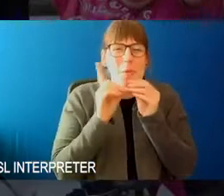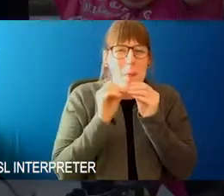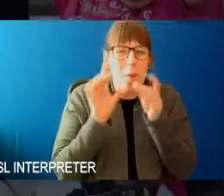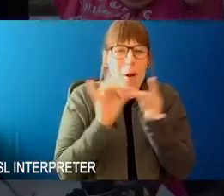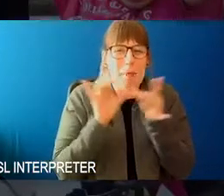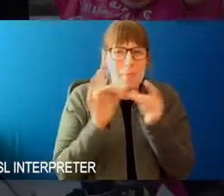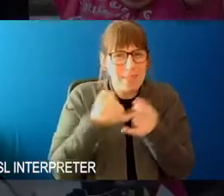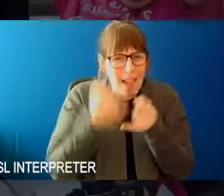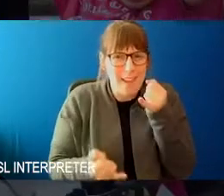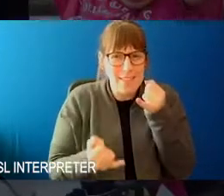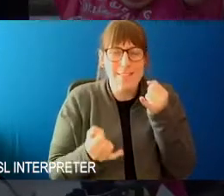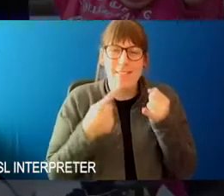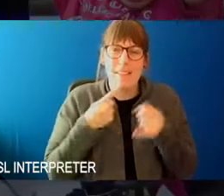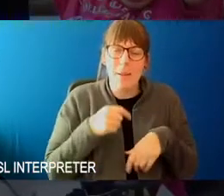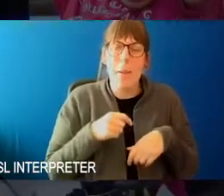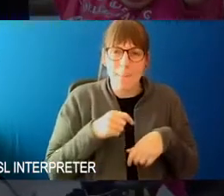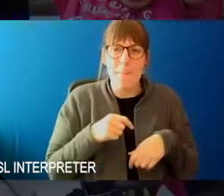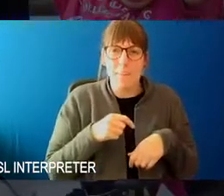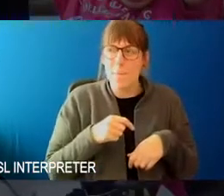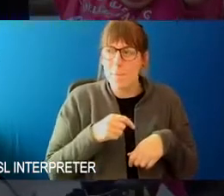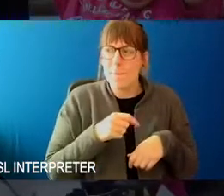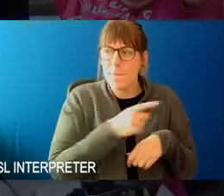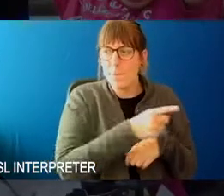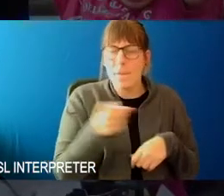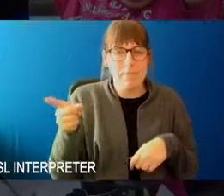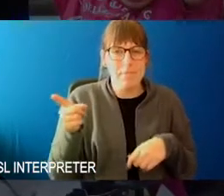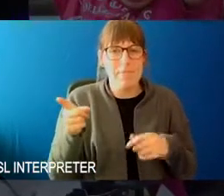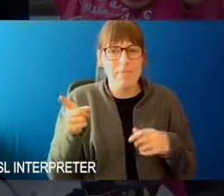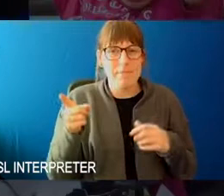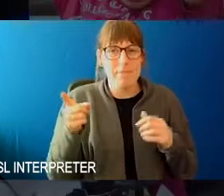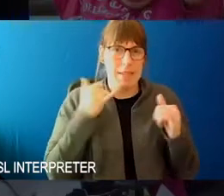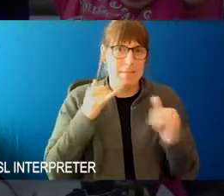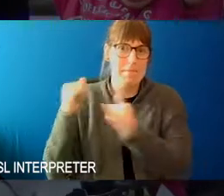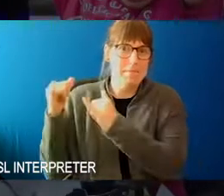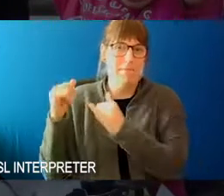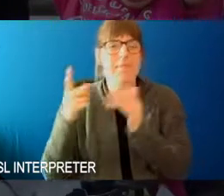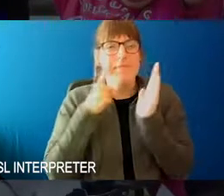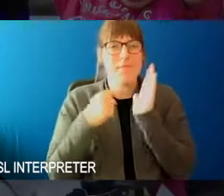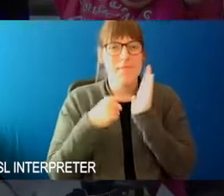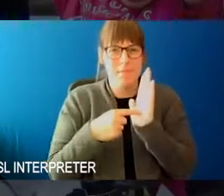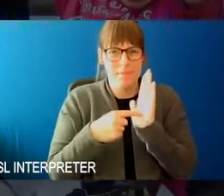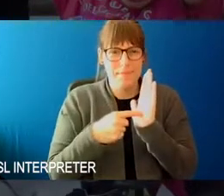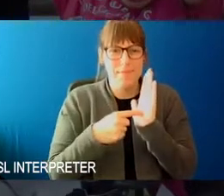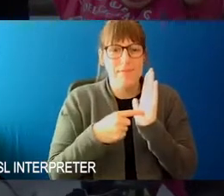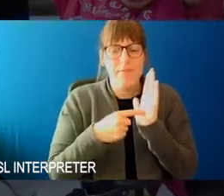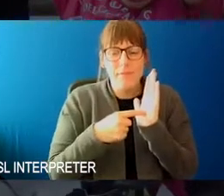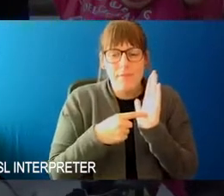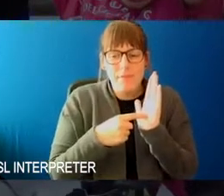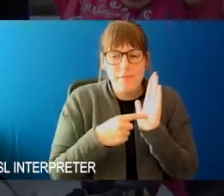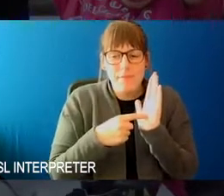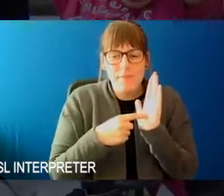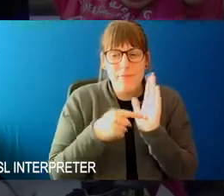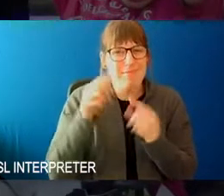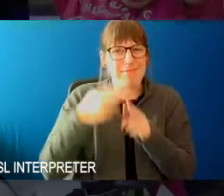So I'll just make a last statement, which is you're in good company. I use Al Jazeera as